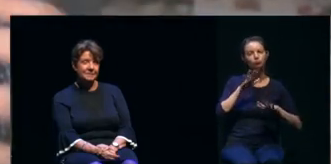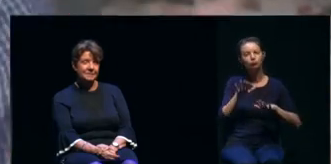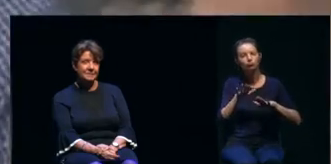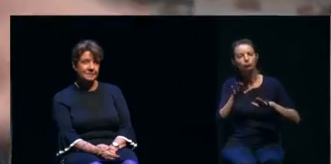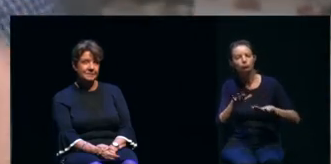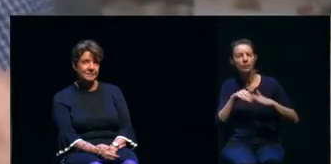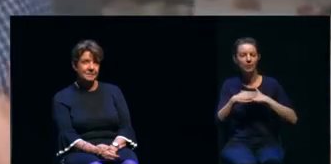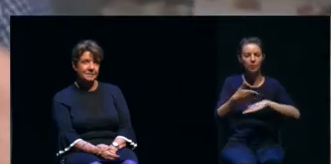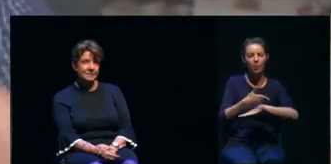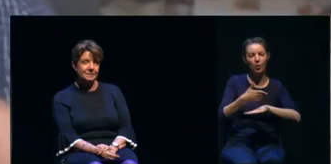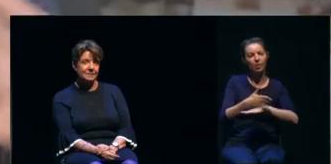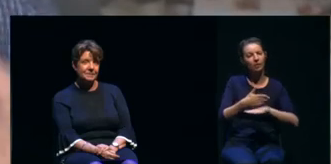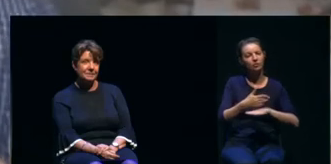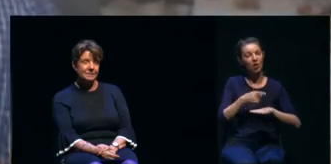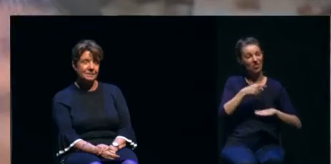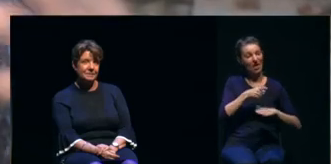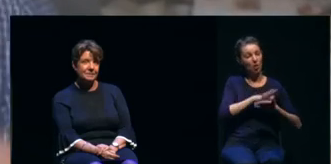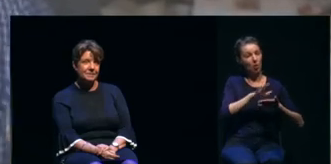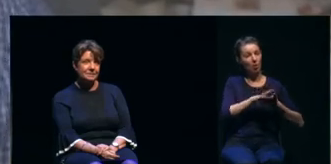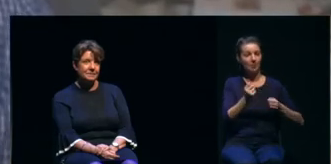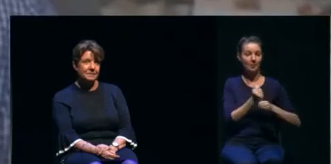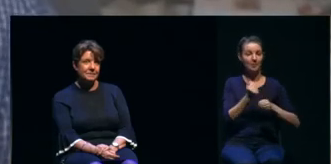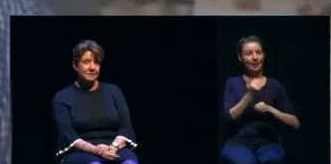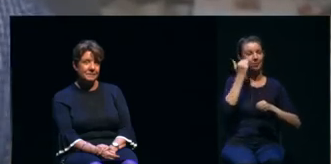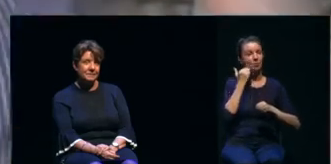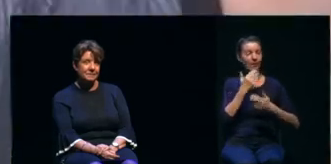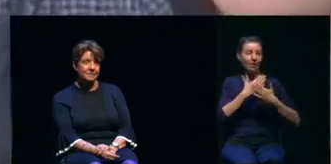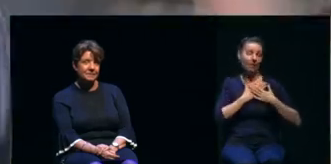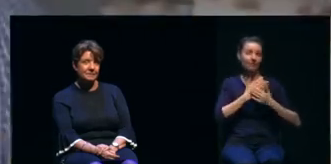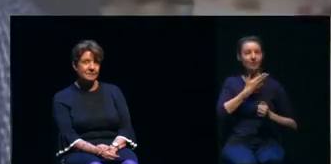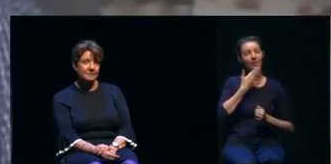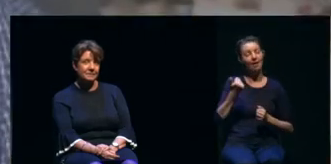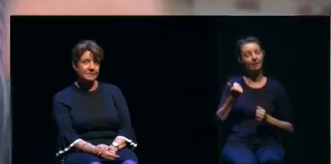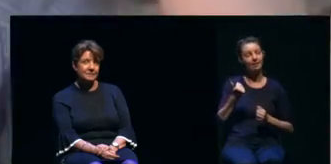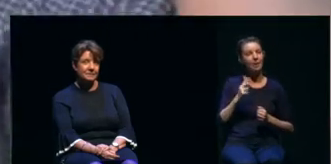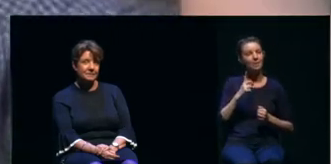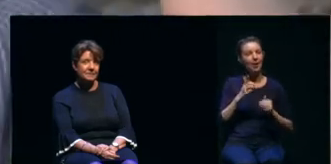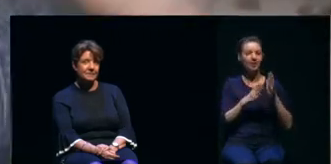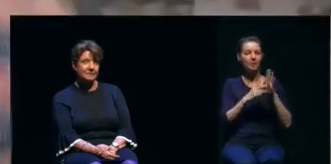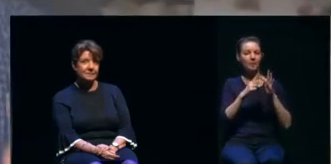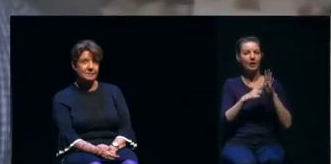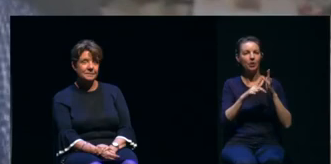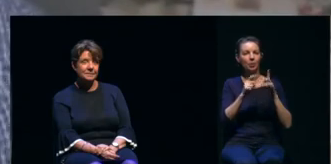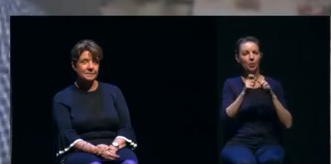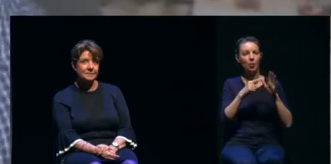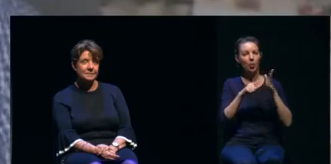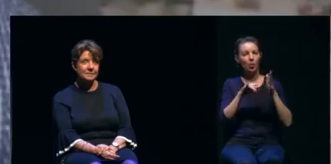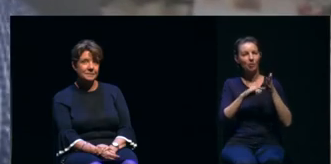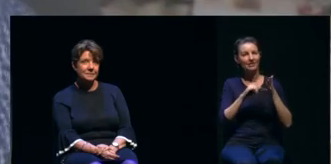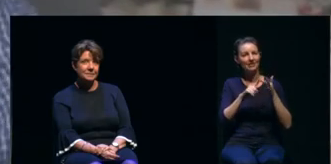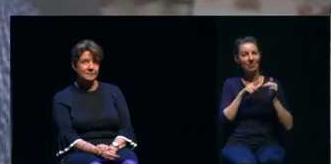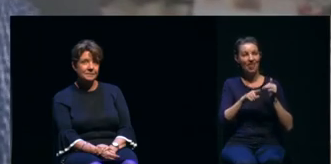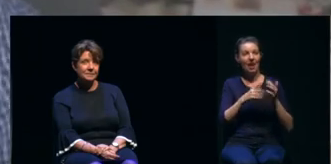of estrogen is the drug that makes women nice and pliant. It's a love drug. We're on ecstasy. When you go through the menopause, all that lovingness